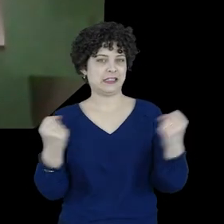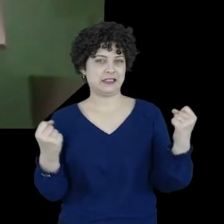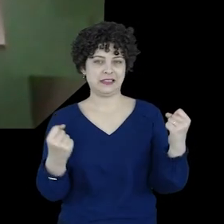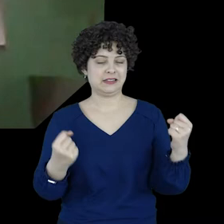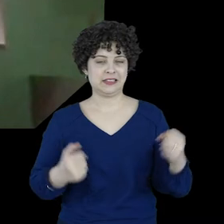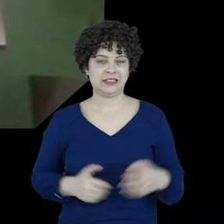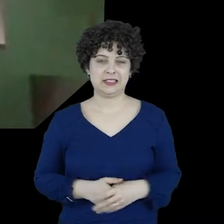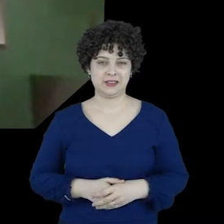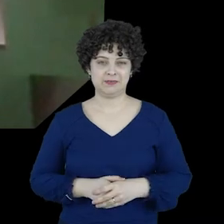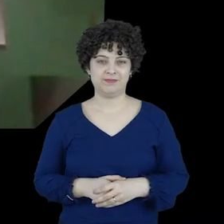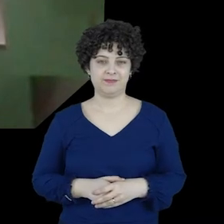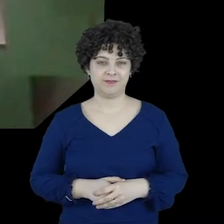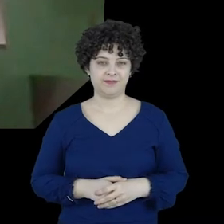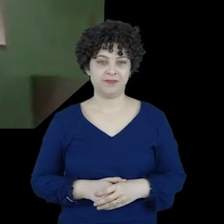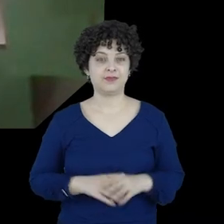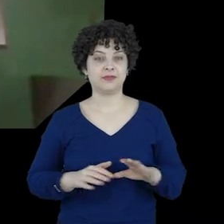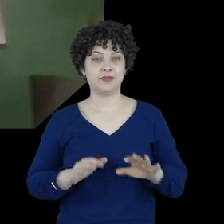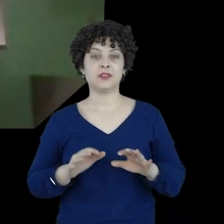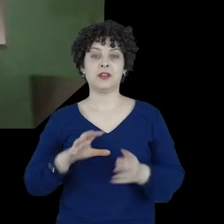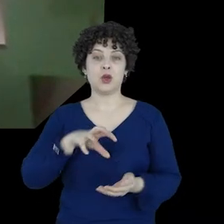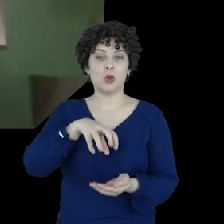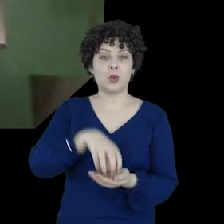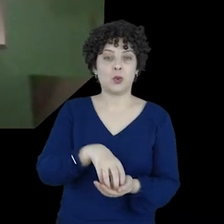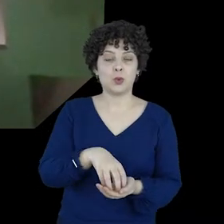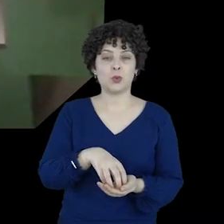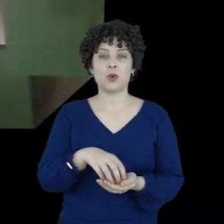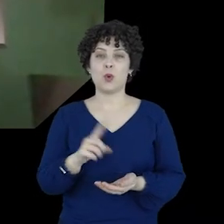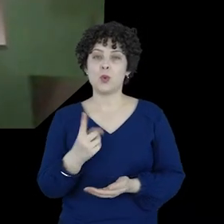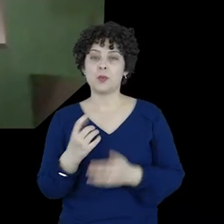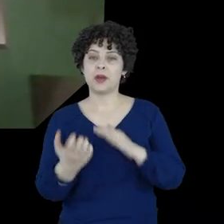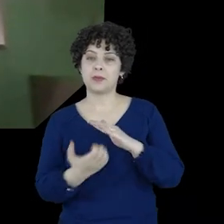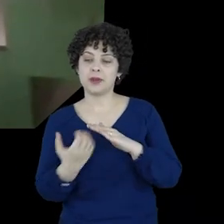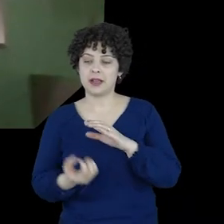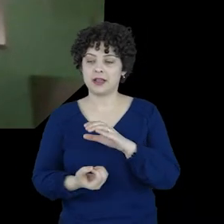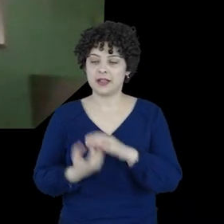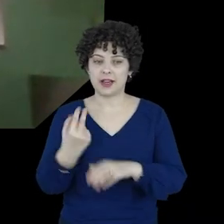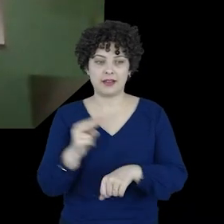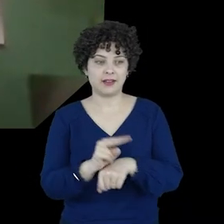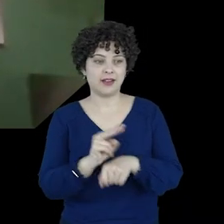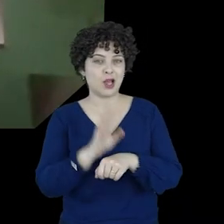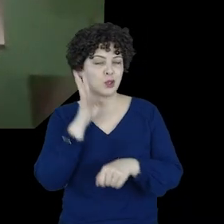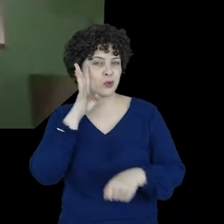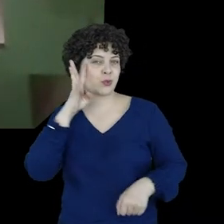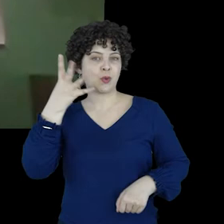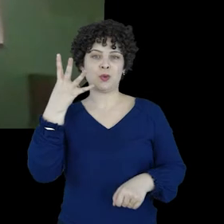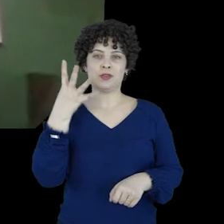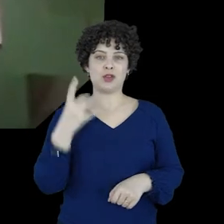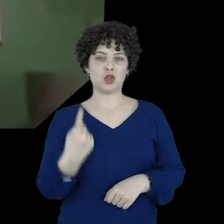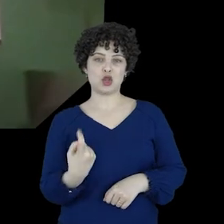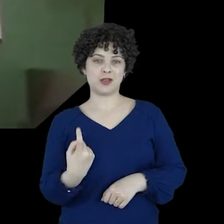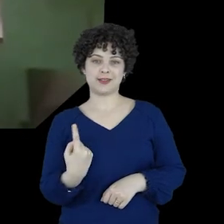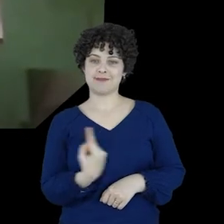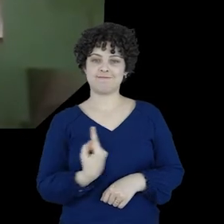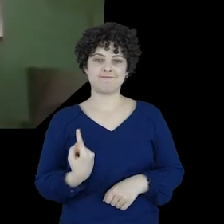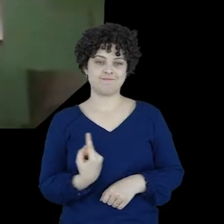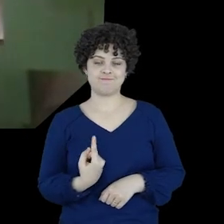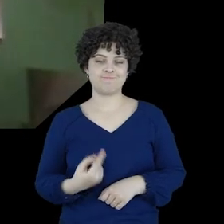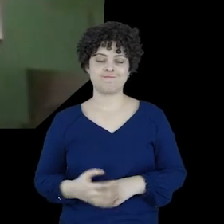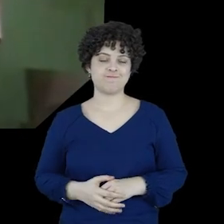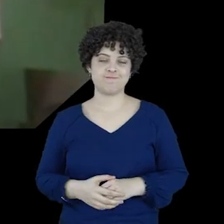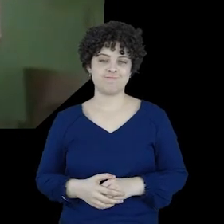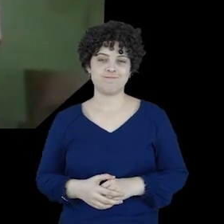a single-handed manner, or one organization cannot be the solution maker or solution